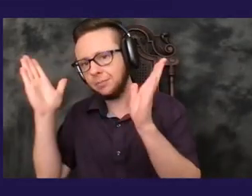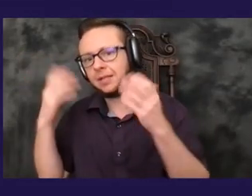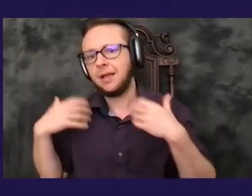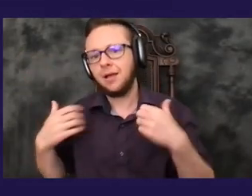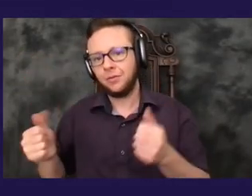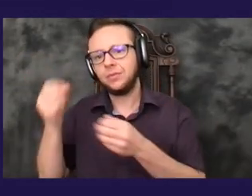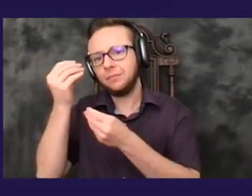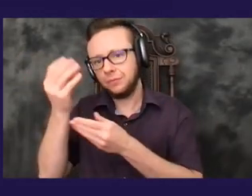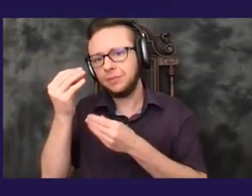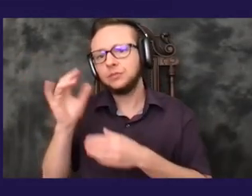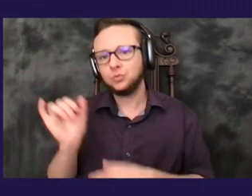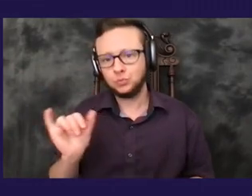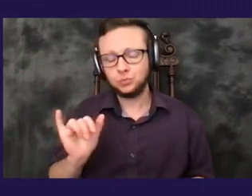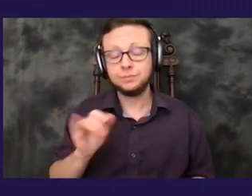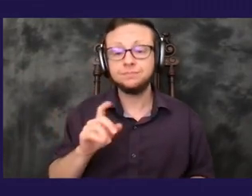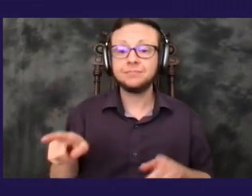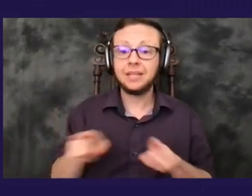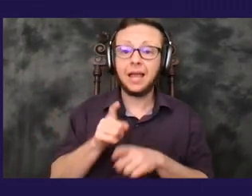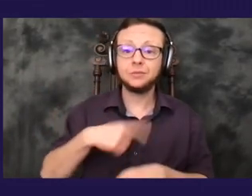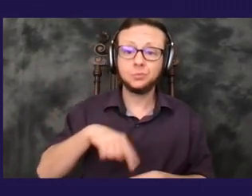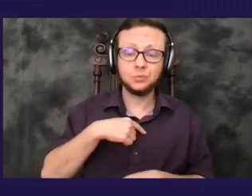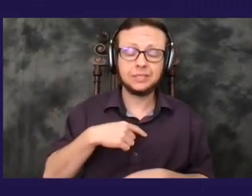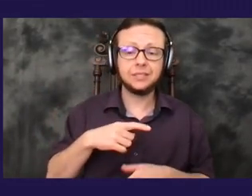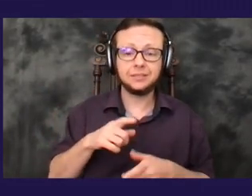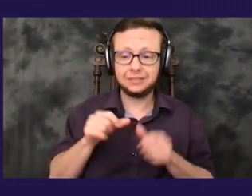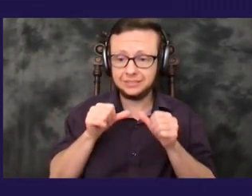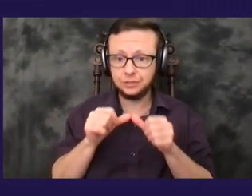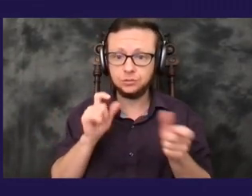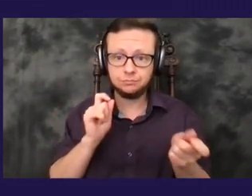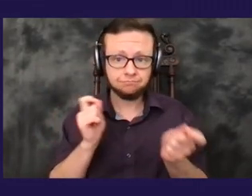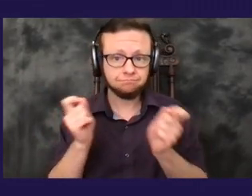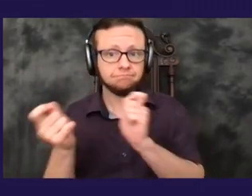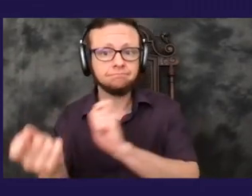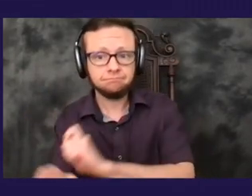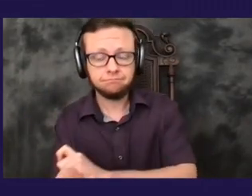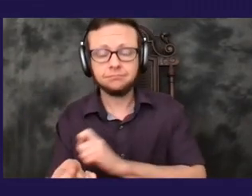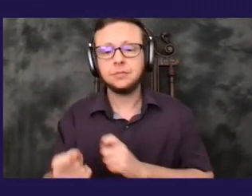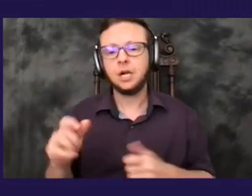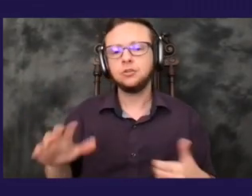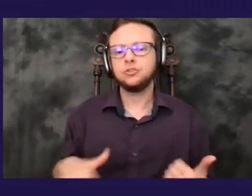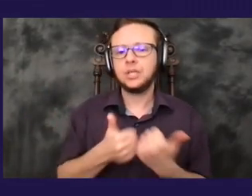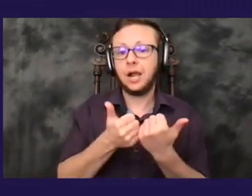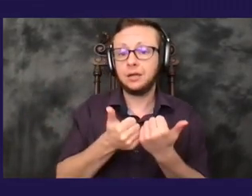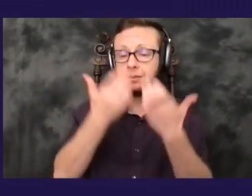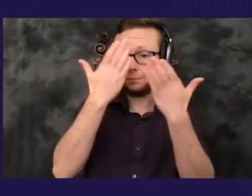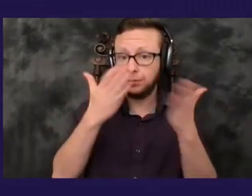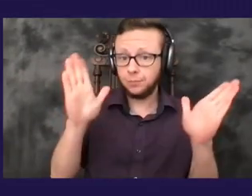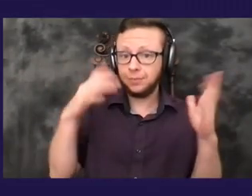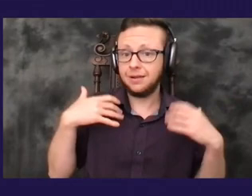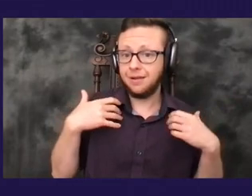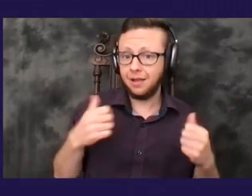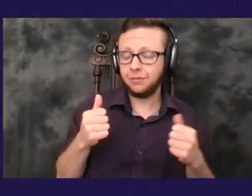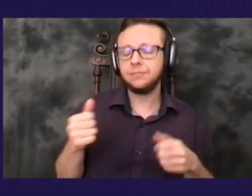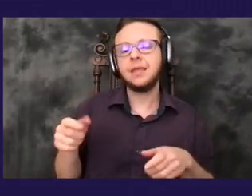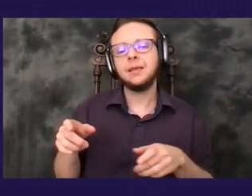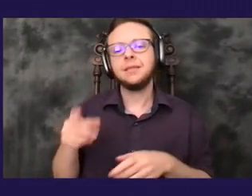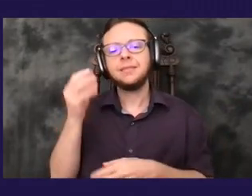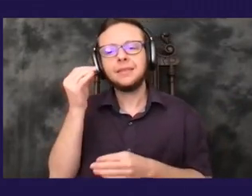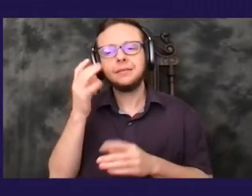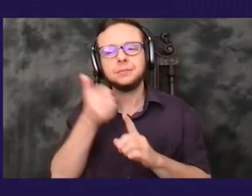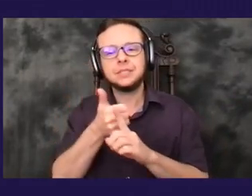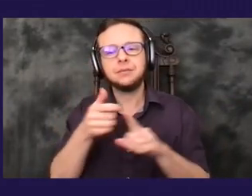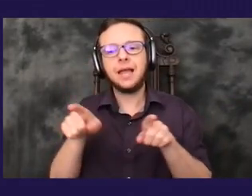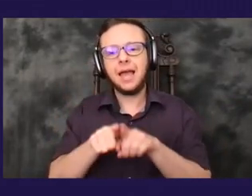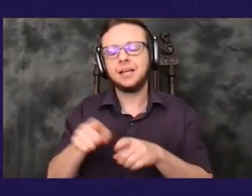day. As we continue to shift, I also will really challenge public health to be thinking of themselves as shared decision makers with their